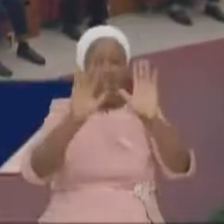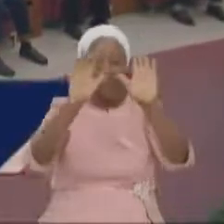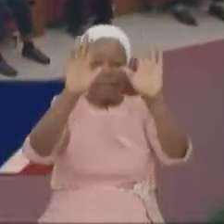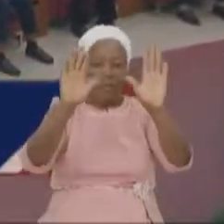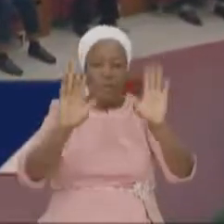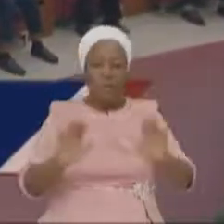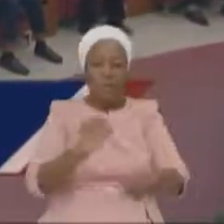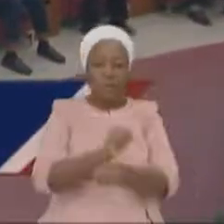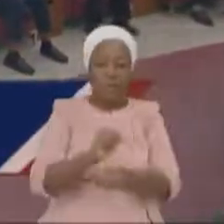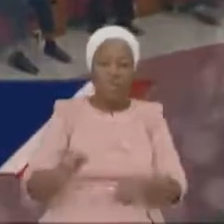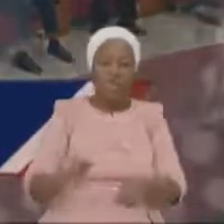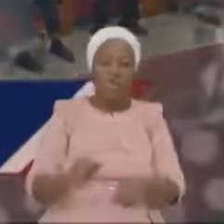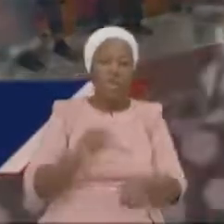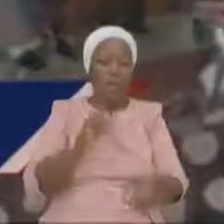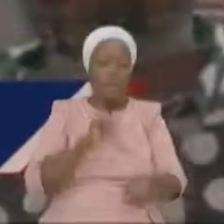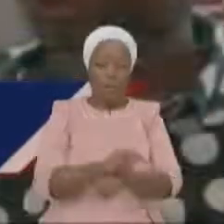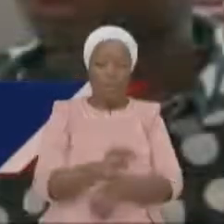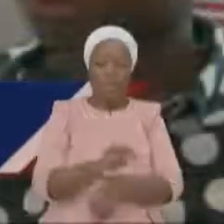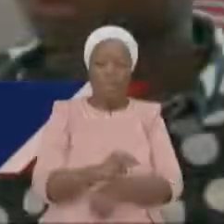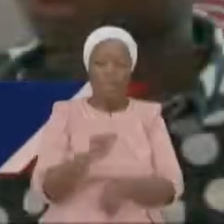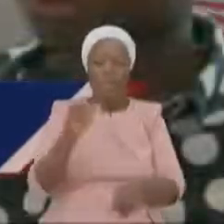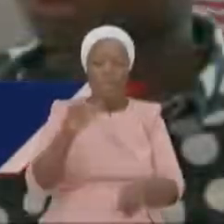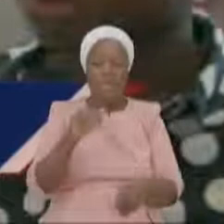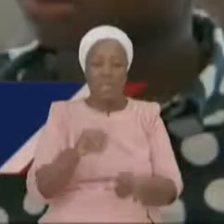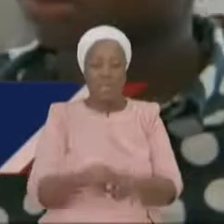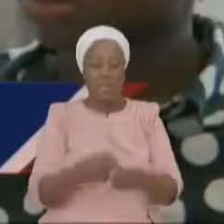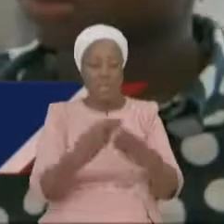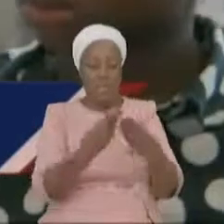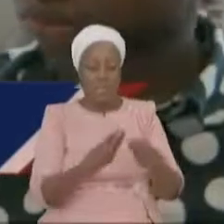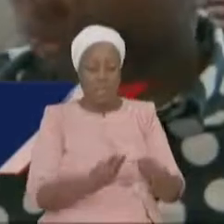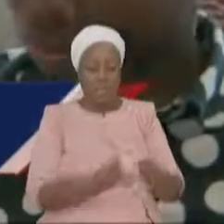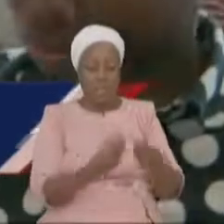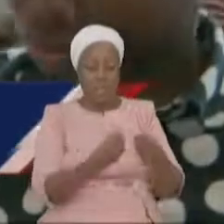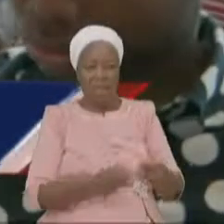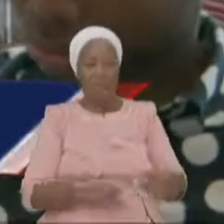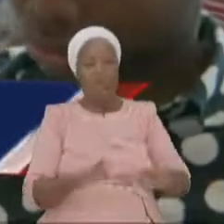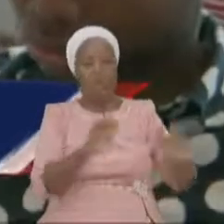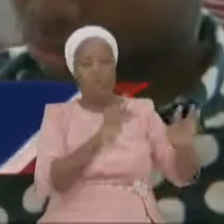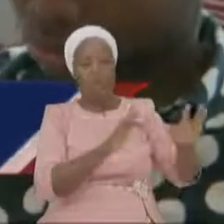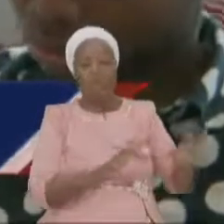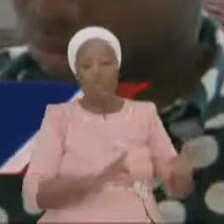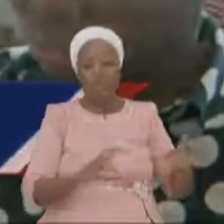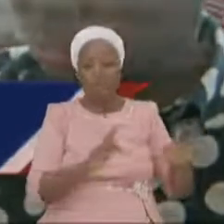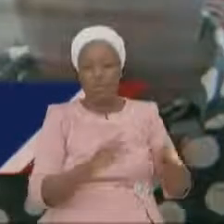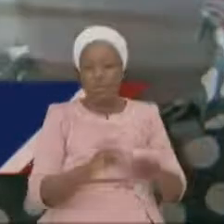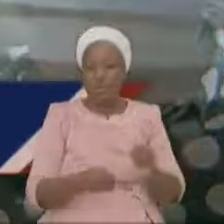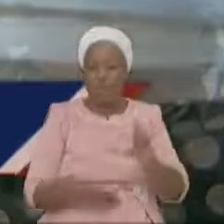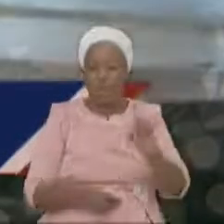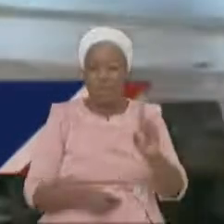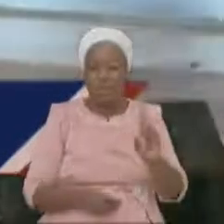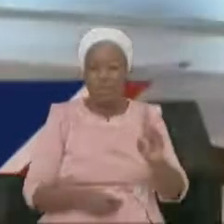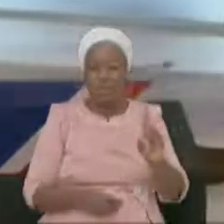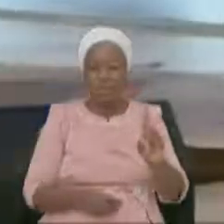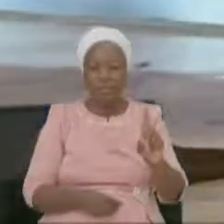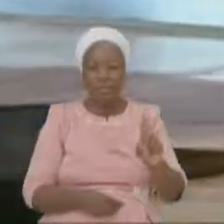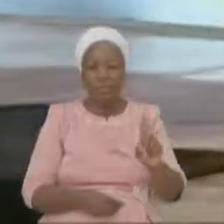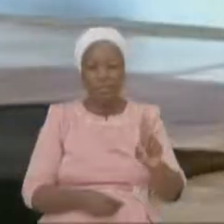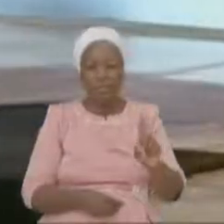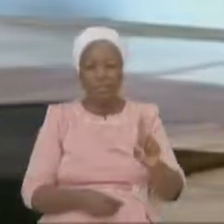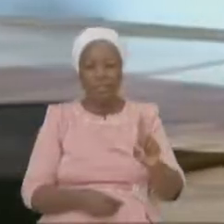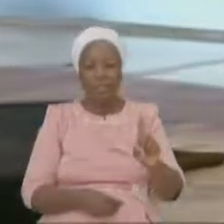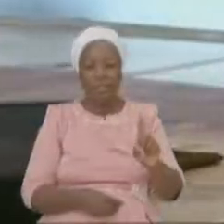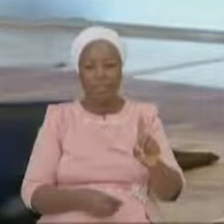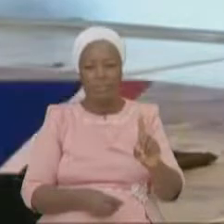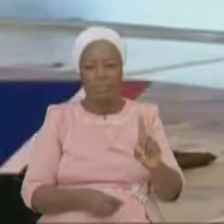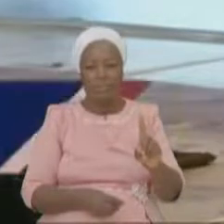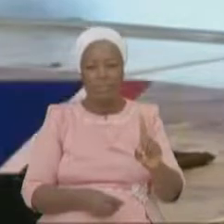ministry in tender compassion. Look at number one. Number one, his, referring